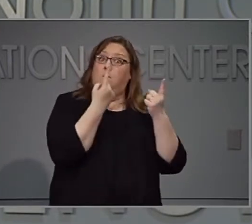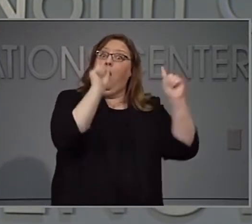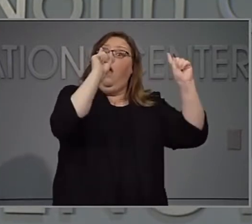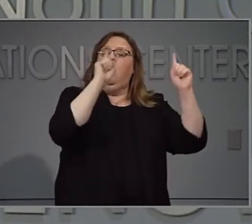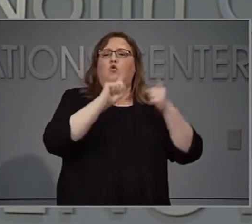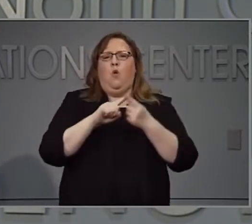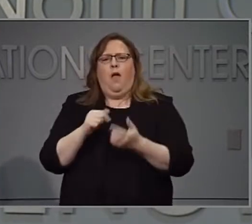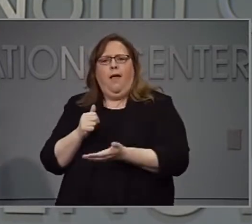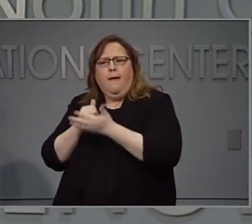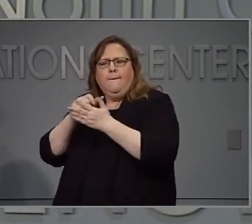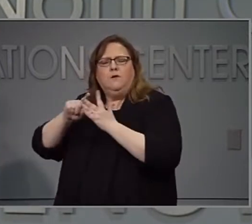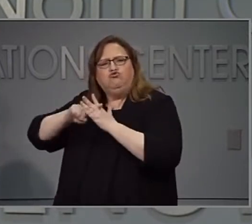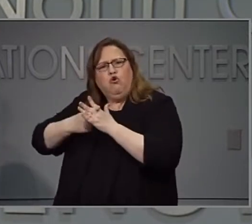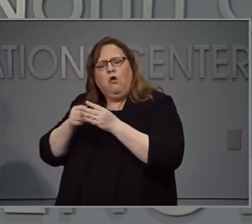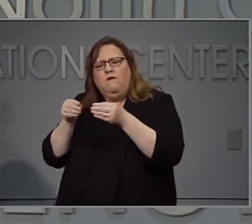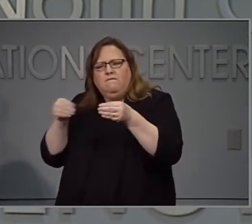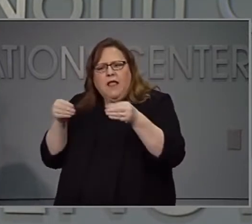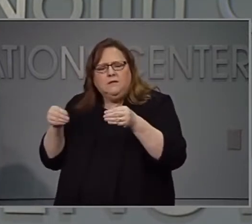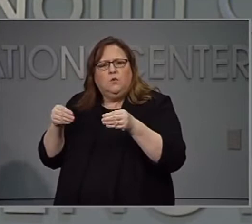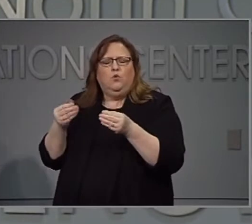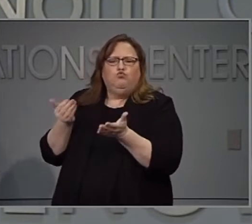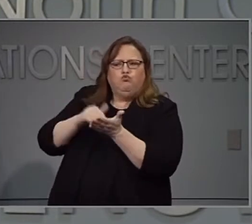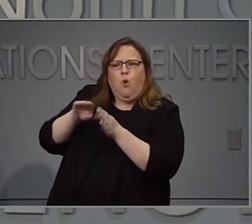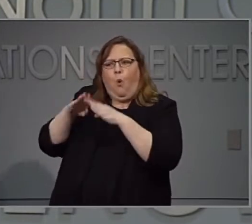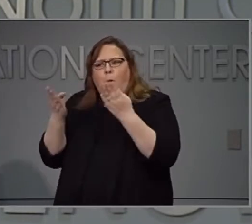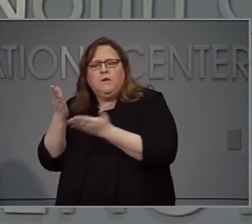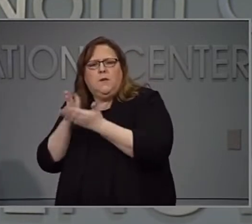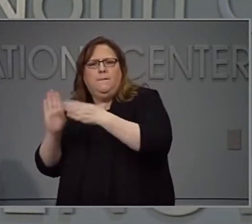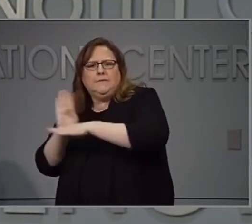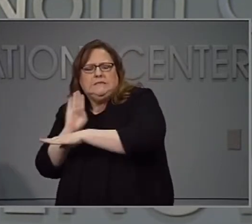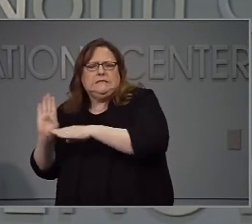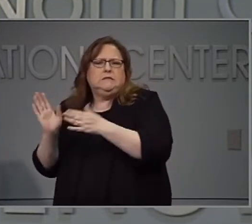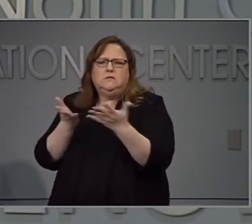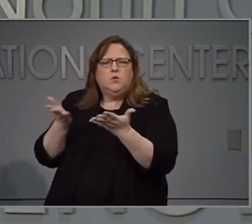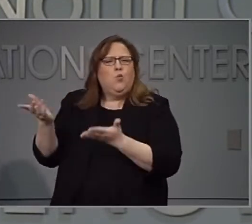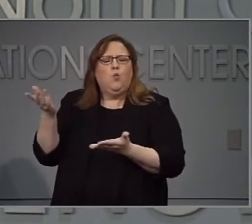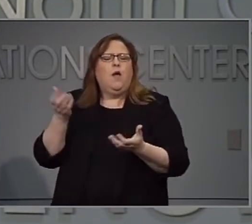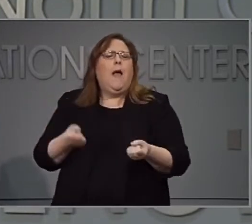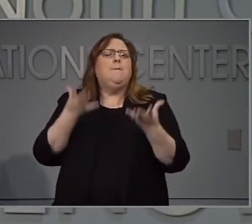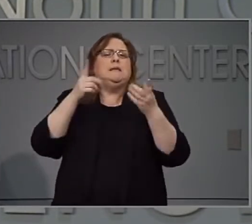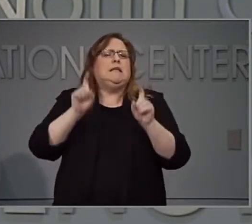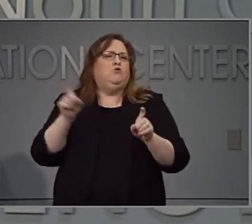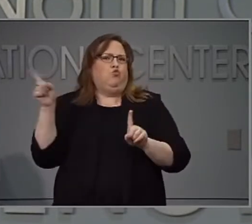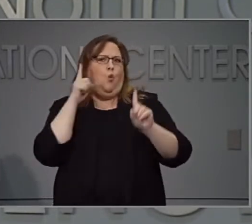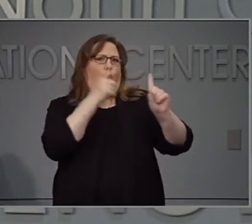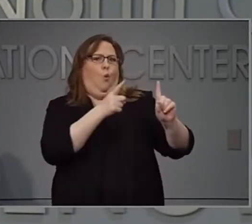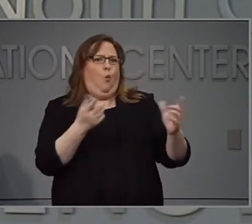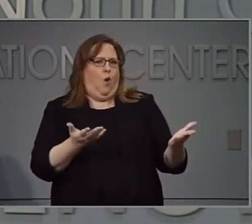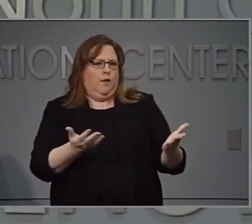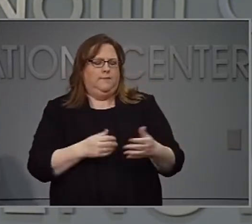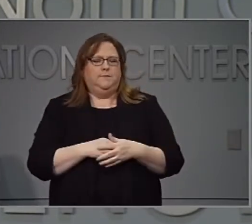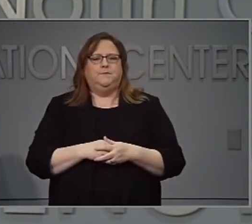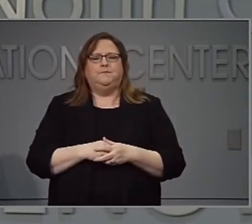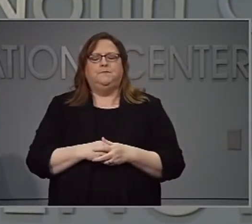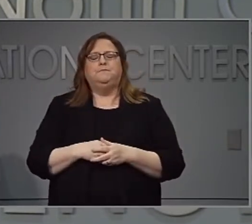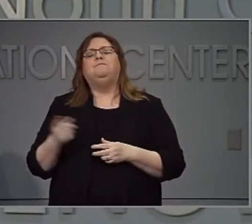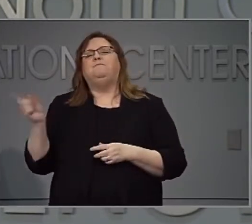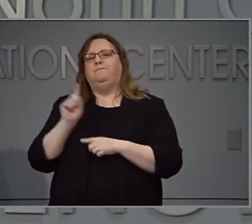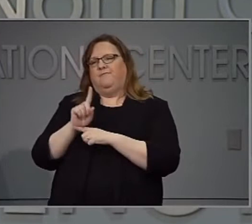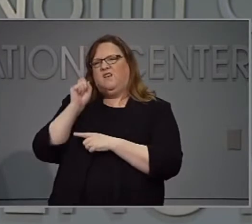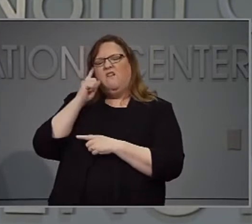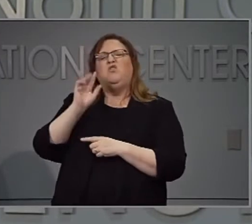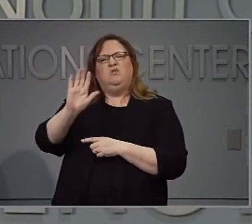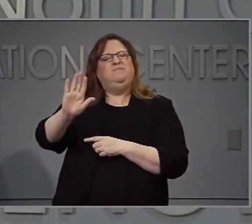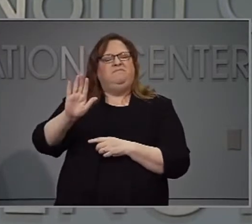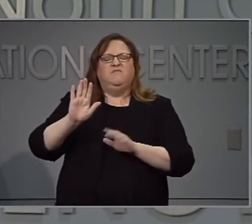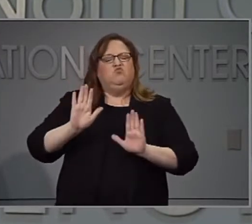more testing supplies, just how widespread does testing need to be? Thank you. That's a great question, Michael, and we